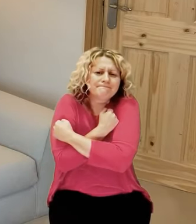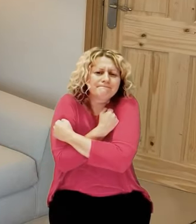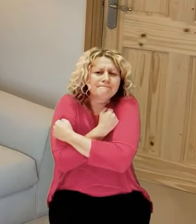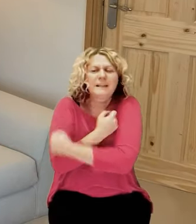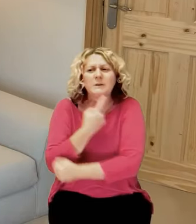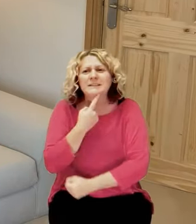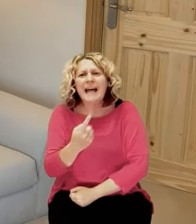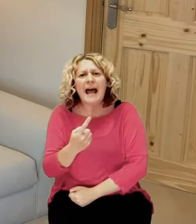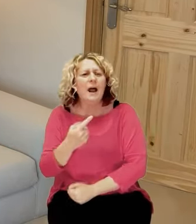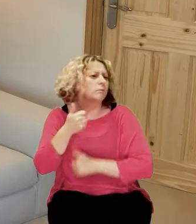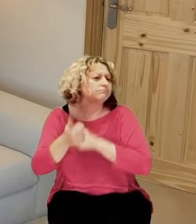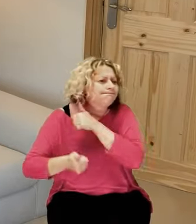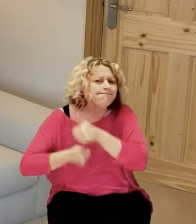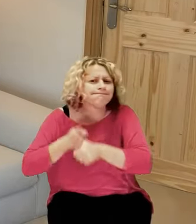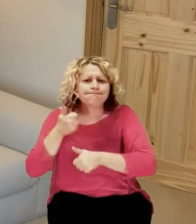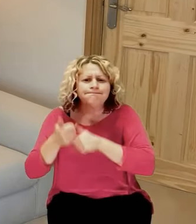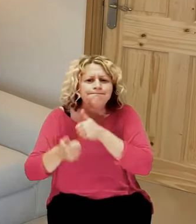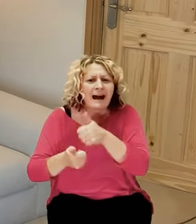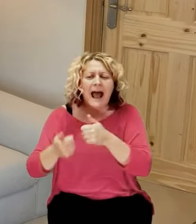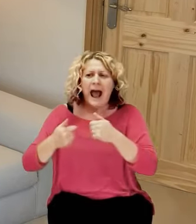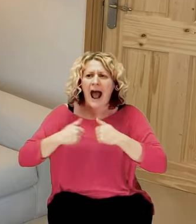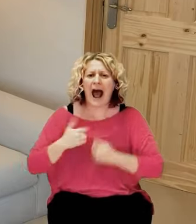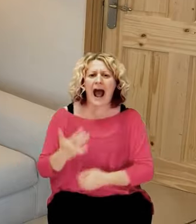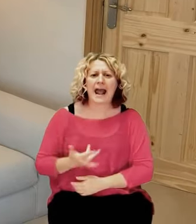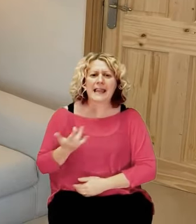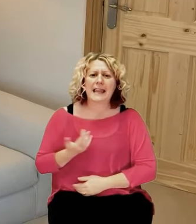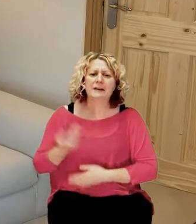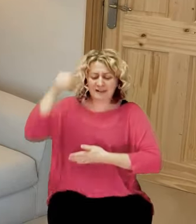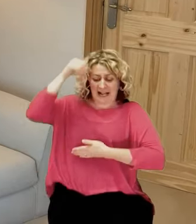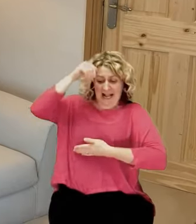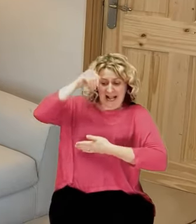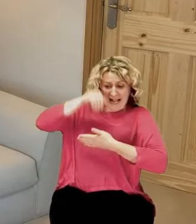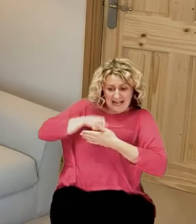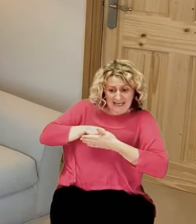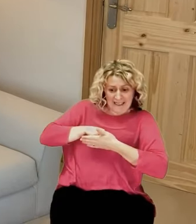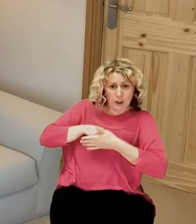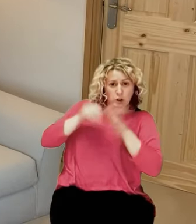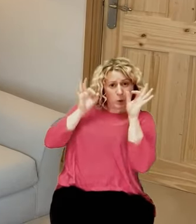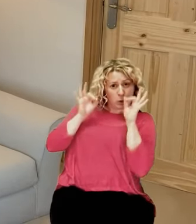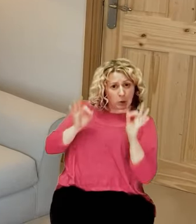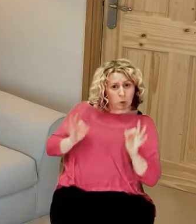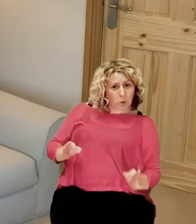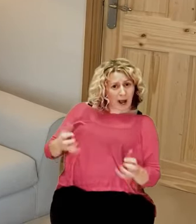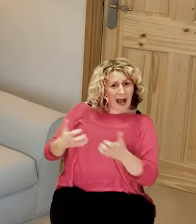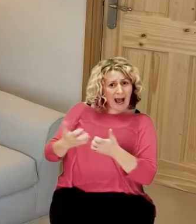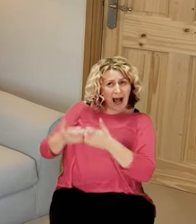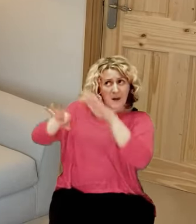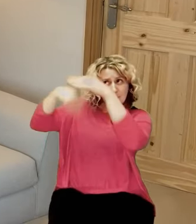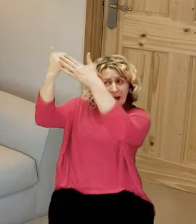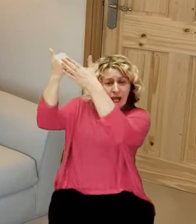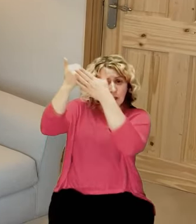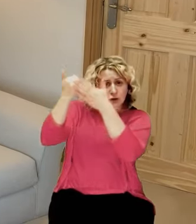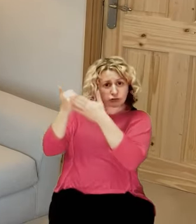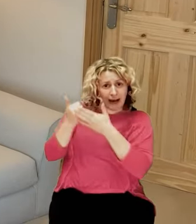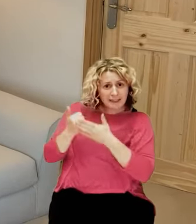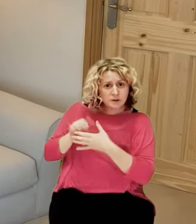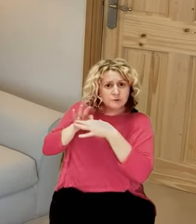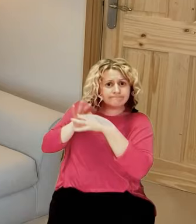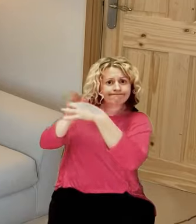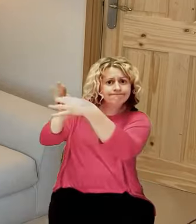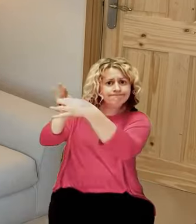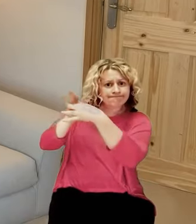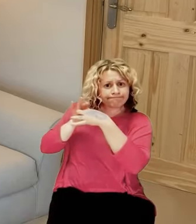man. I lived in you. My grace purified you. You collaborated. You allowed me to work in you. You